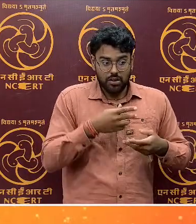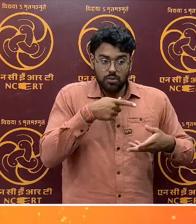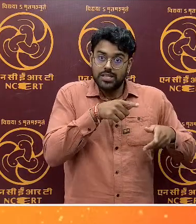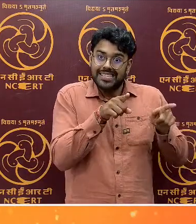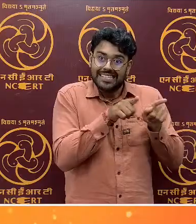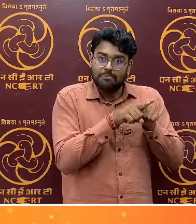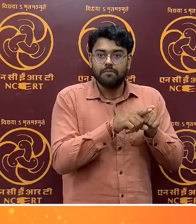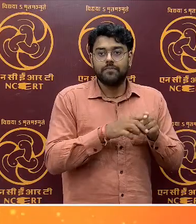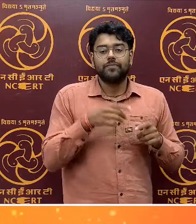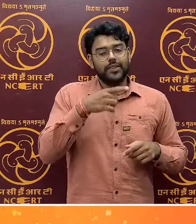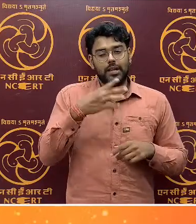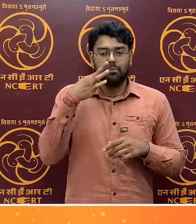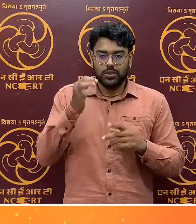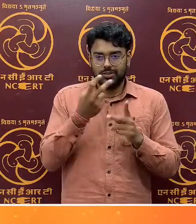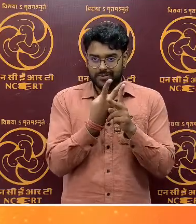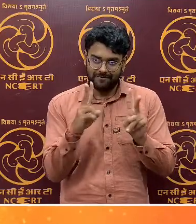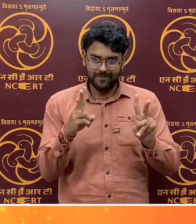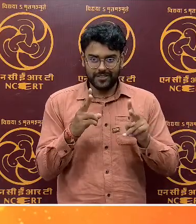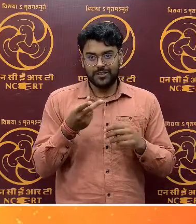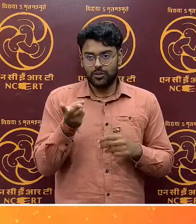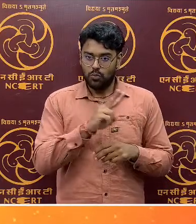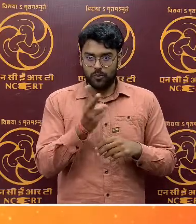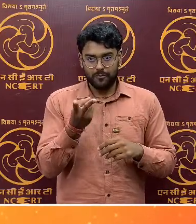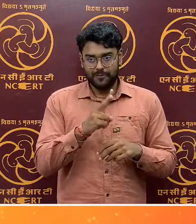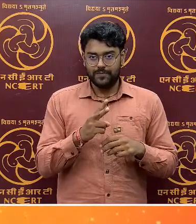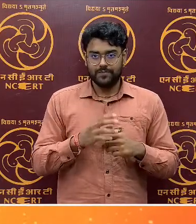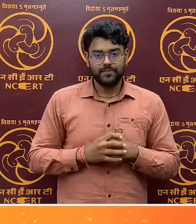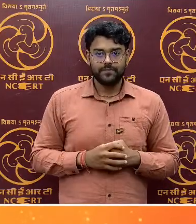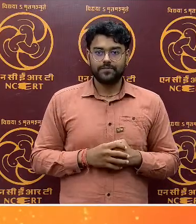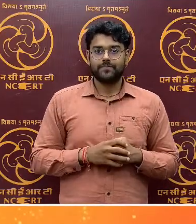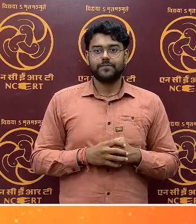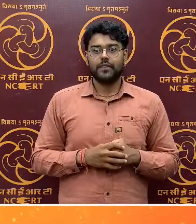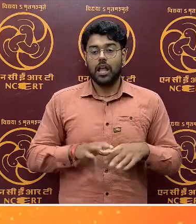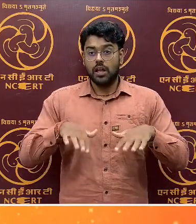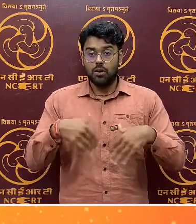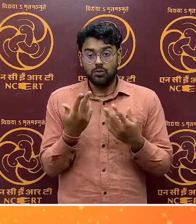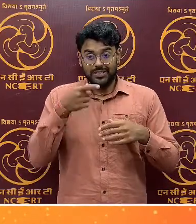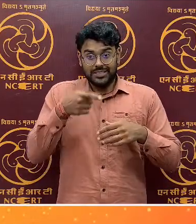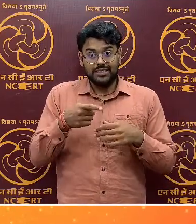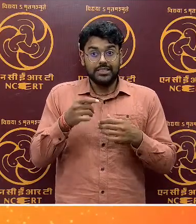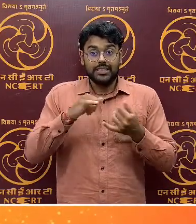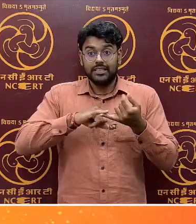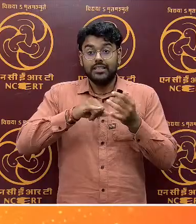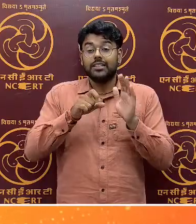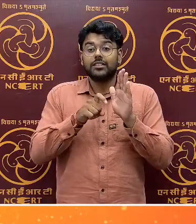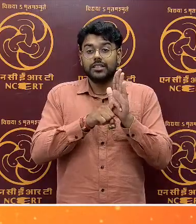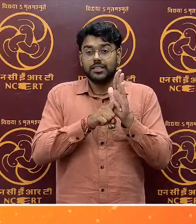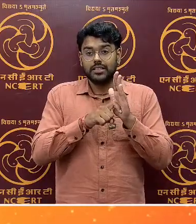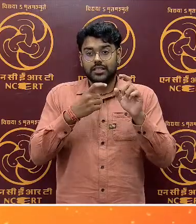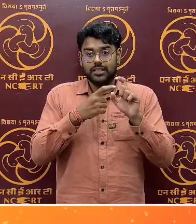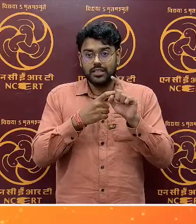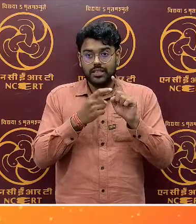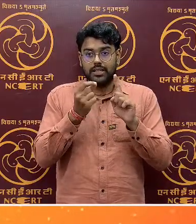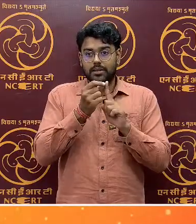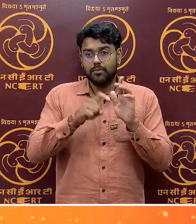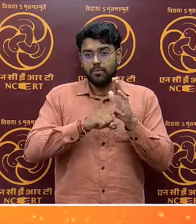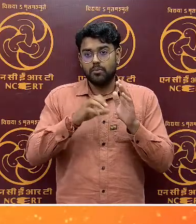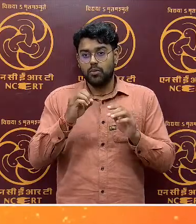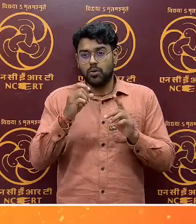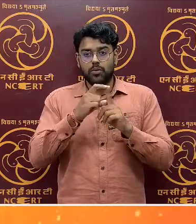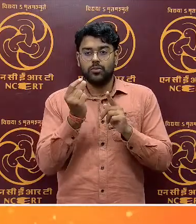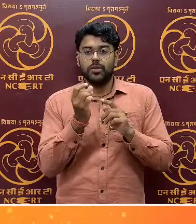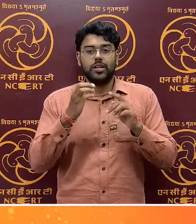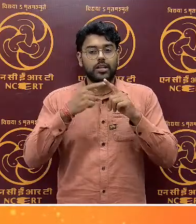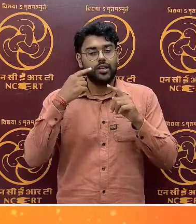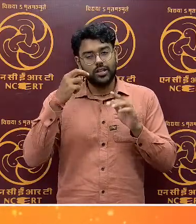main points of differences between the two, how this reproduction takes place as sexual